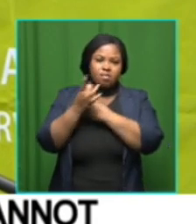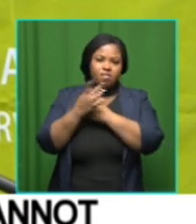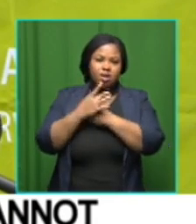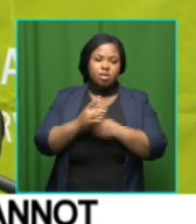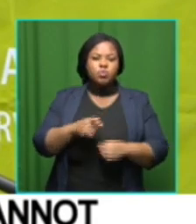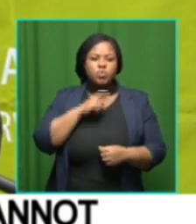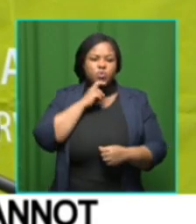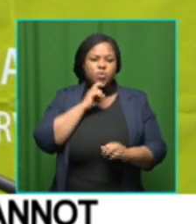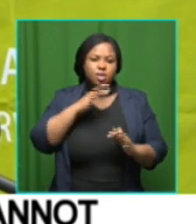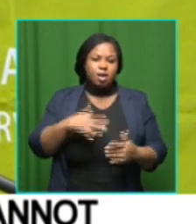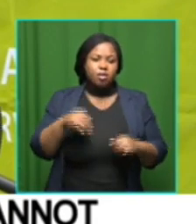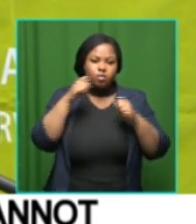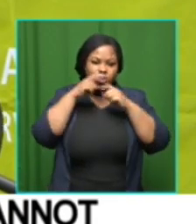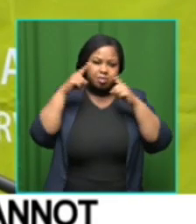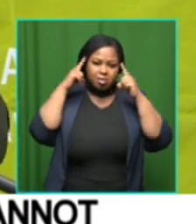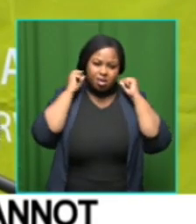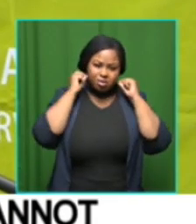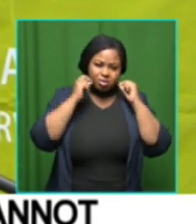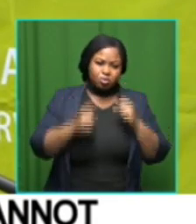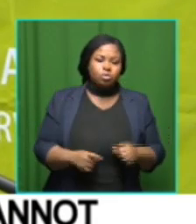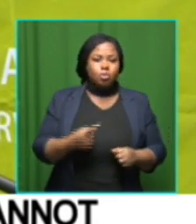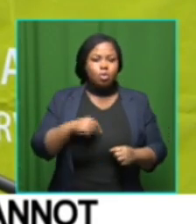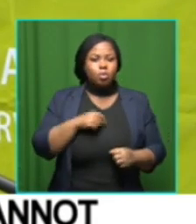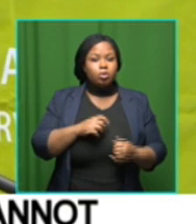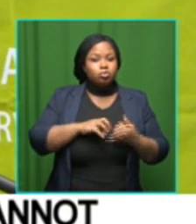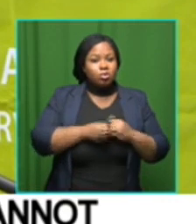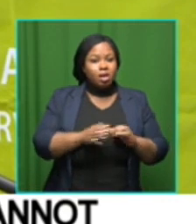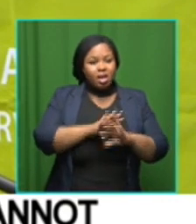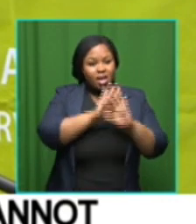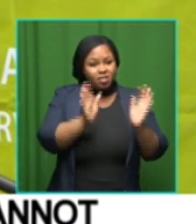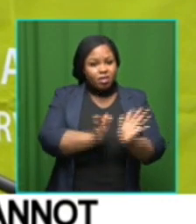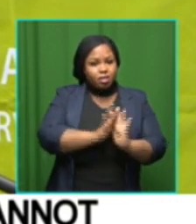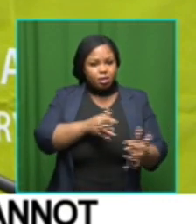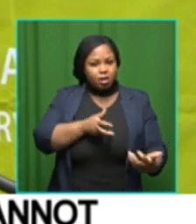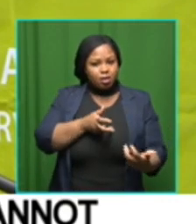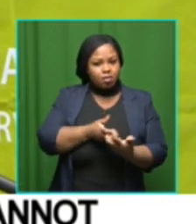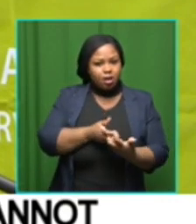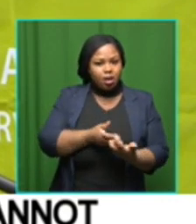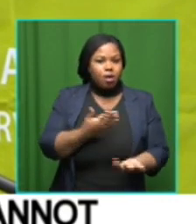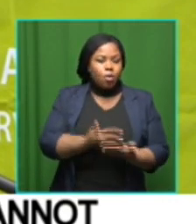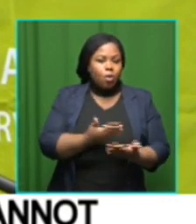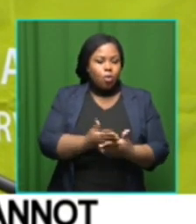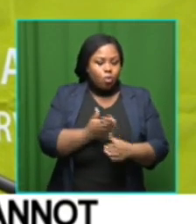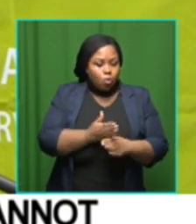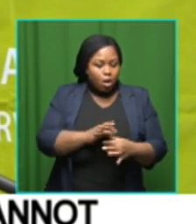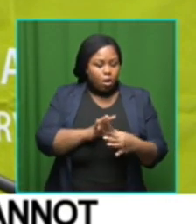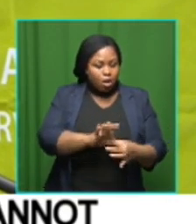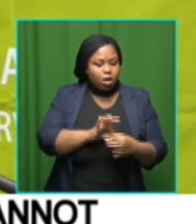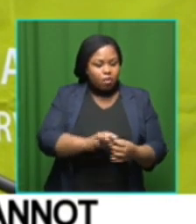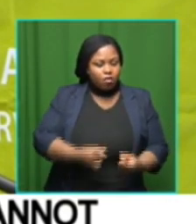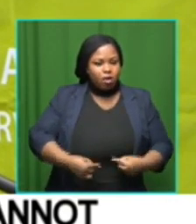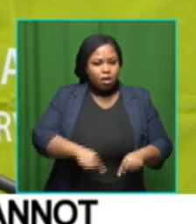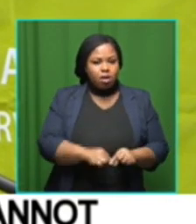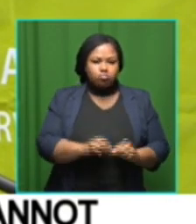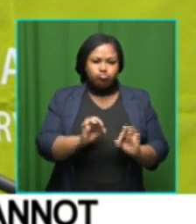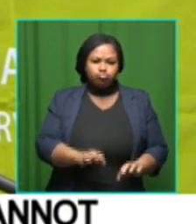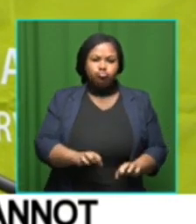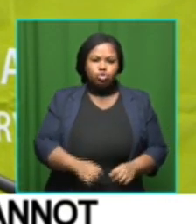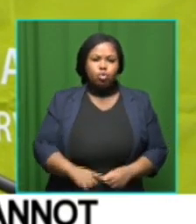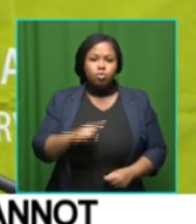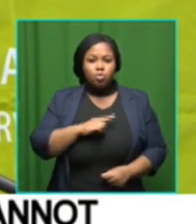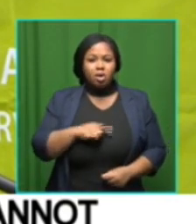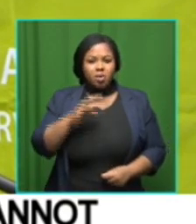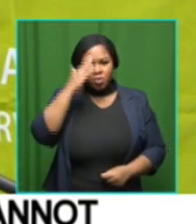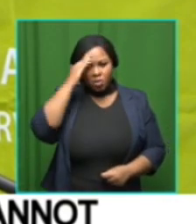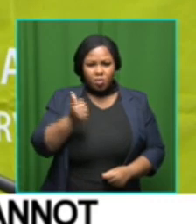we'll adapt everything that will work for us. There are people who are of an opinion in areas of high